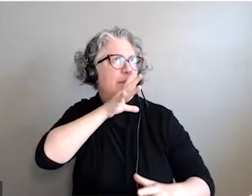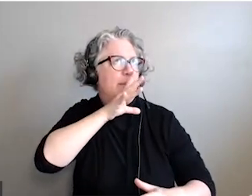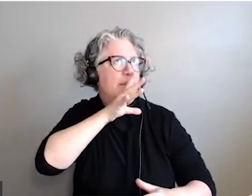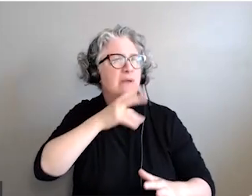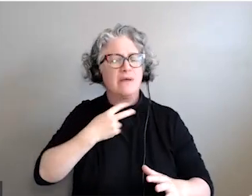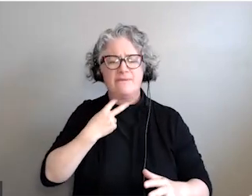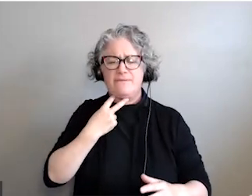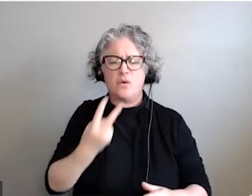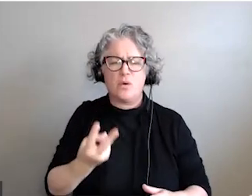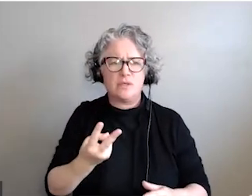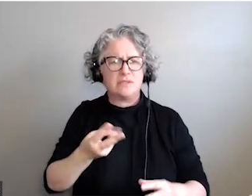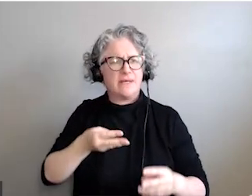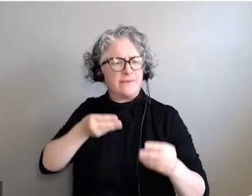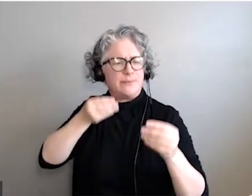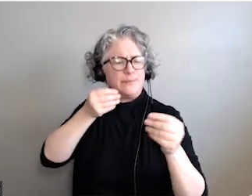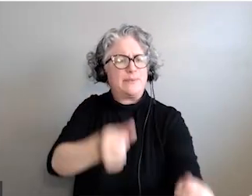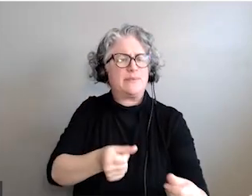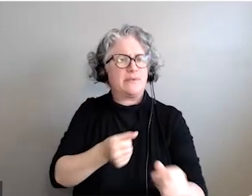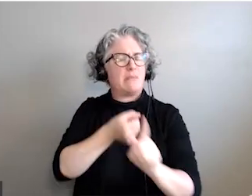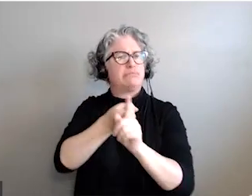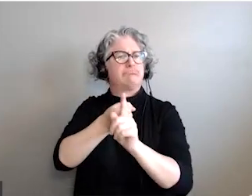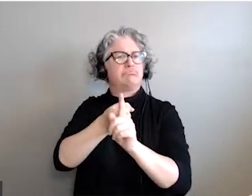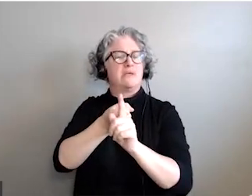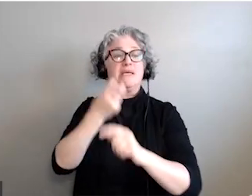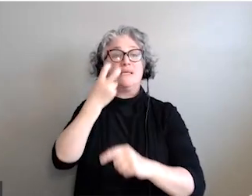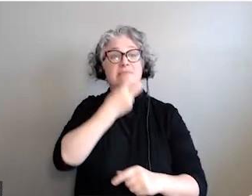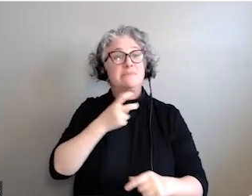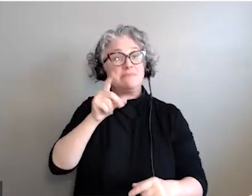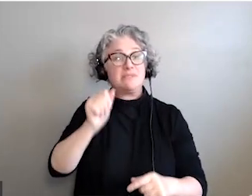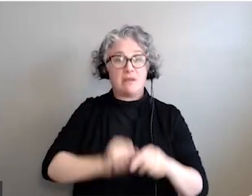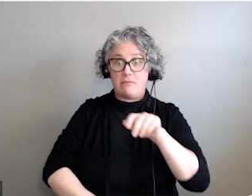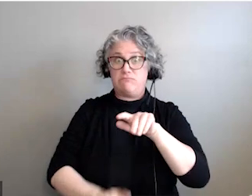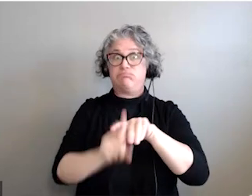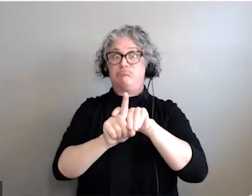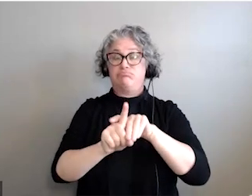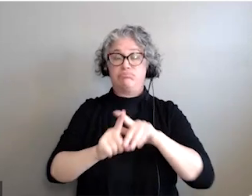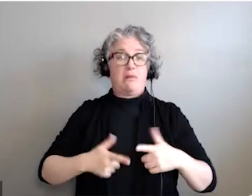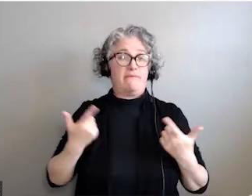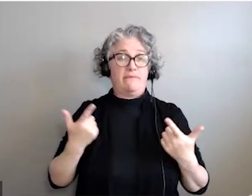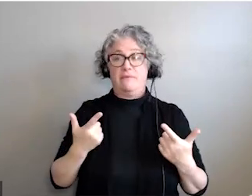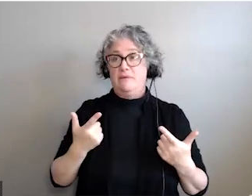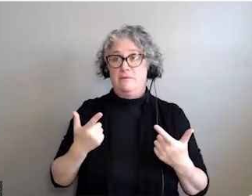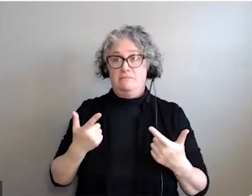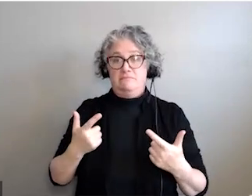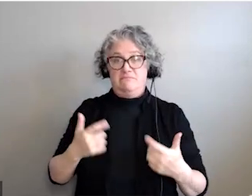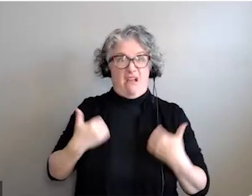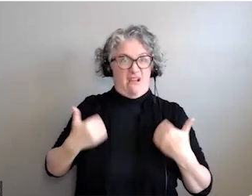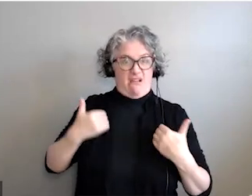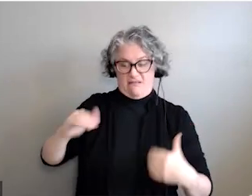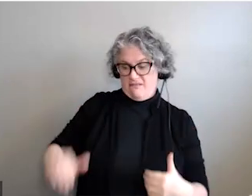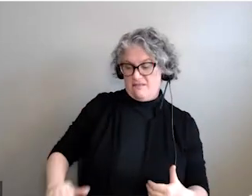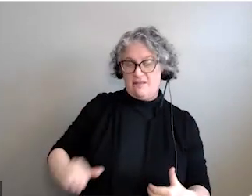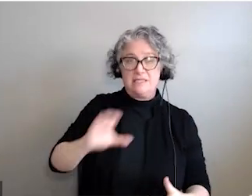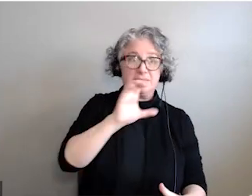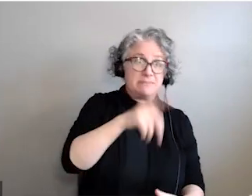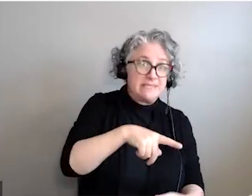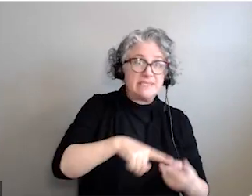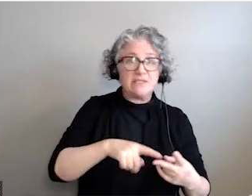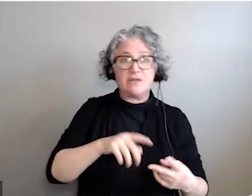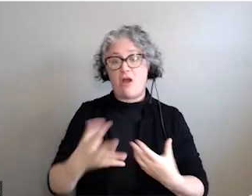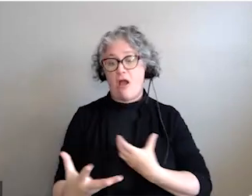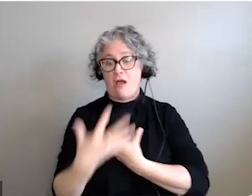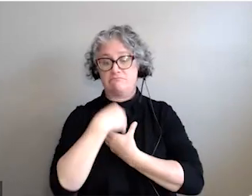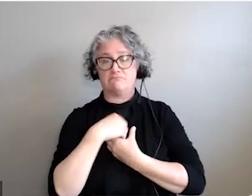voice. Some speech disabilities occur early in life, such as with cerebral palsy or autism spectrum disorder, while others